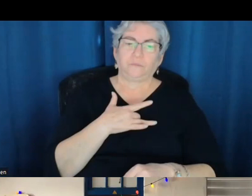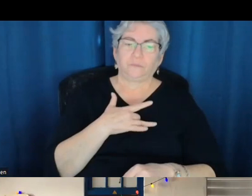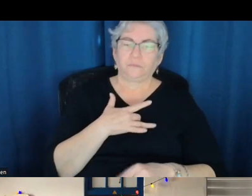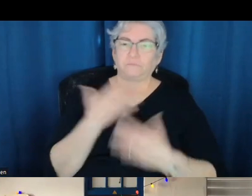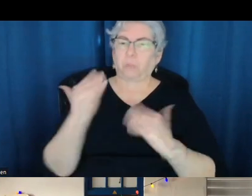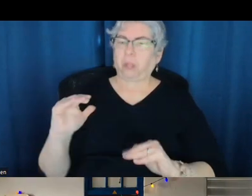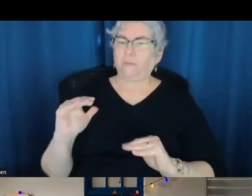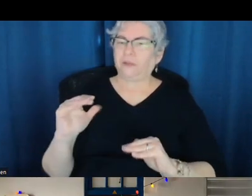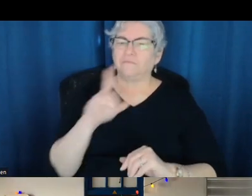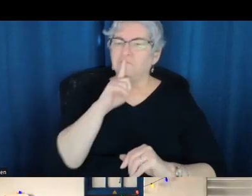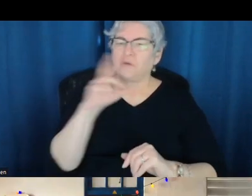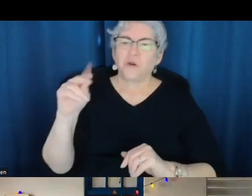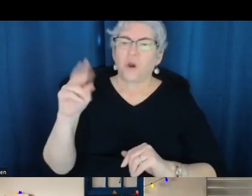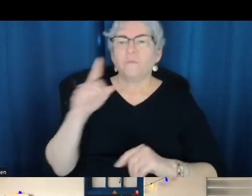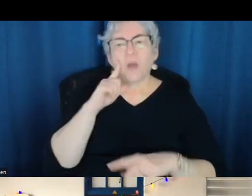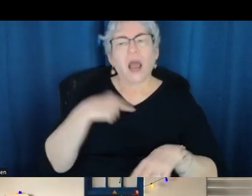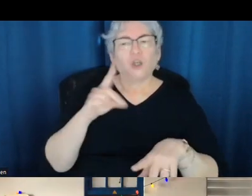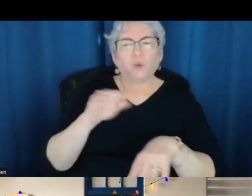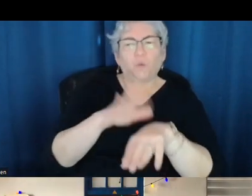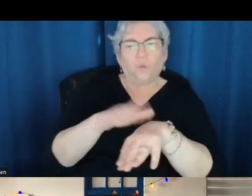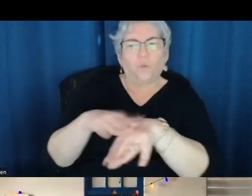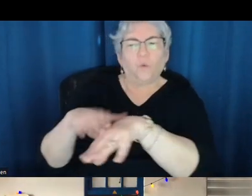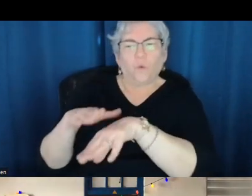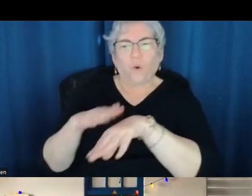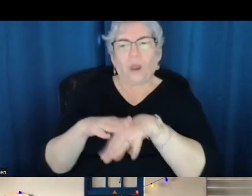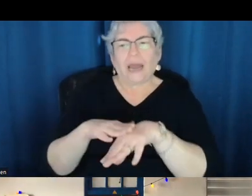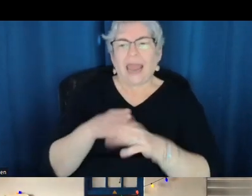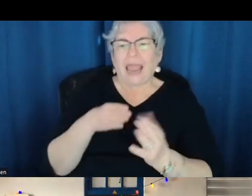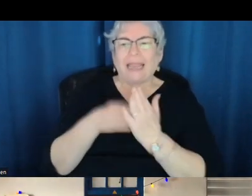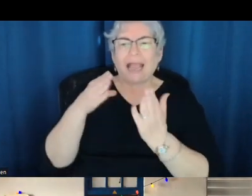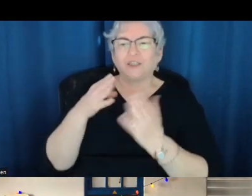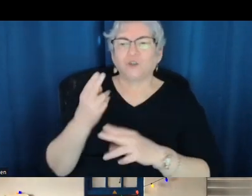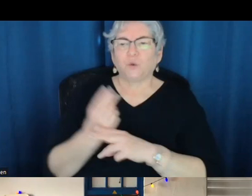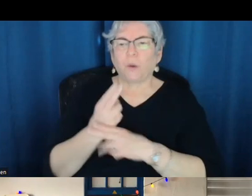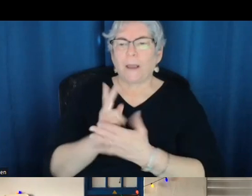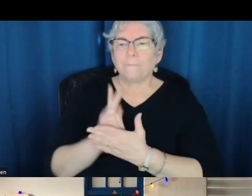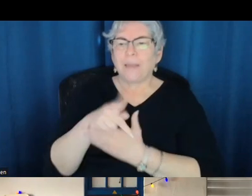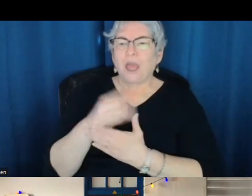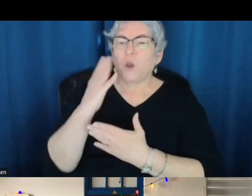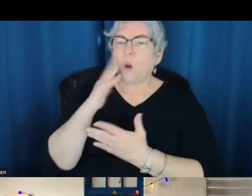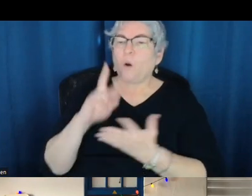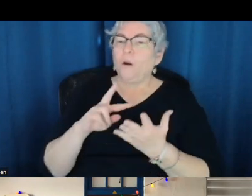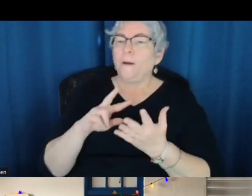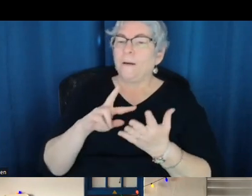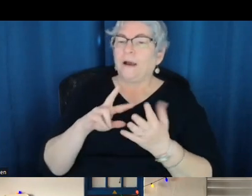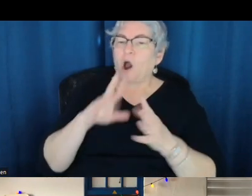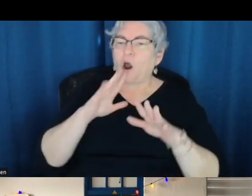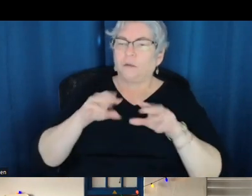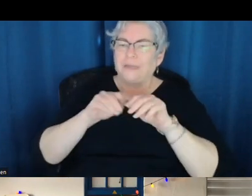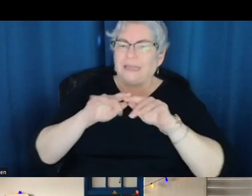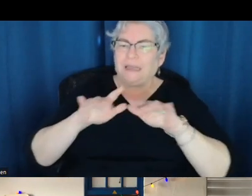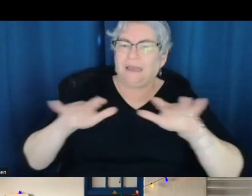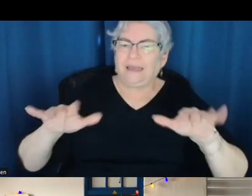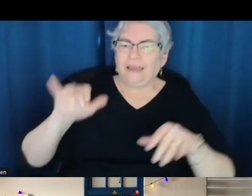limited, but I would caution everyone against using plants known to be invasive in the area.